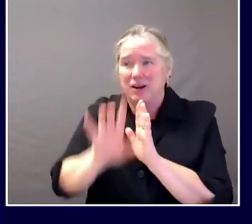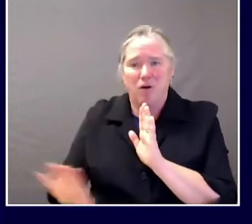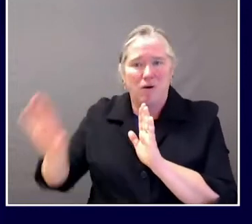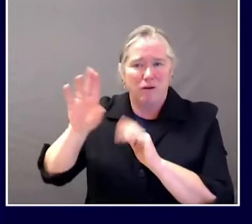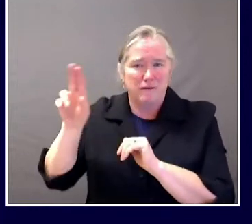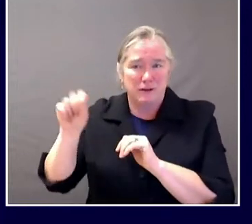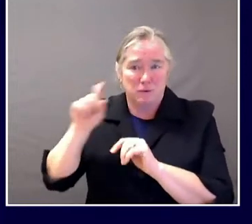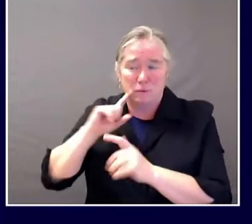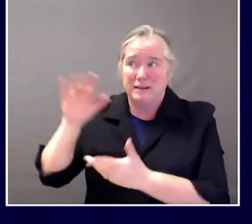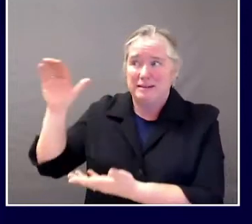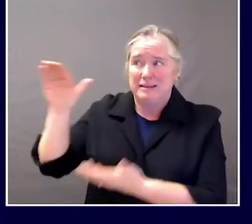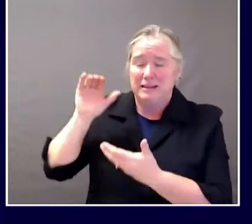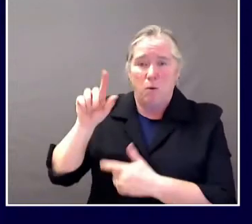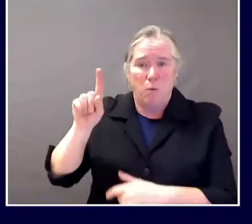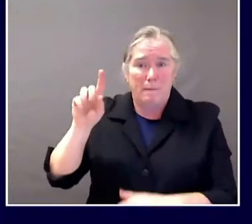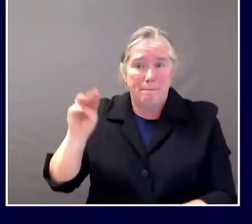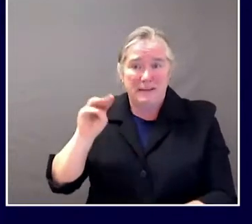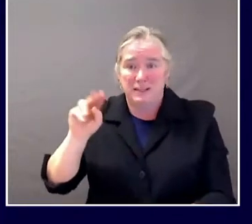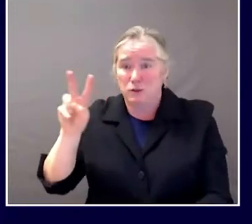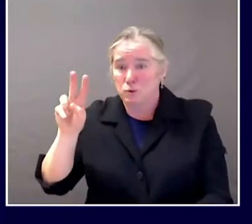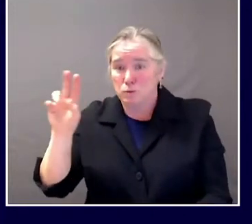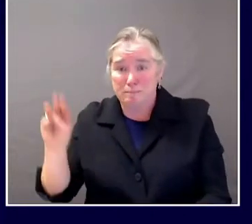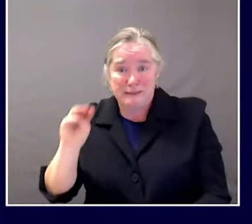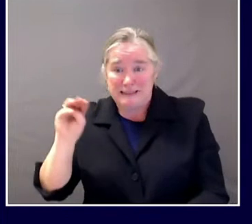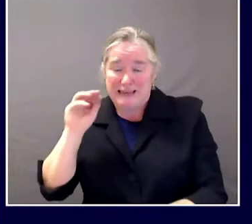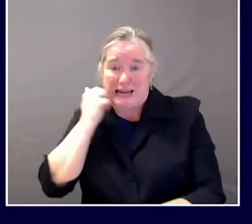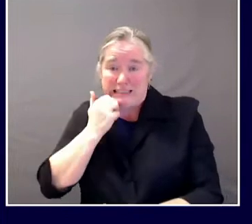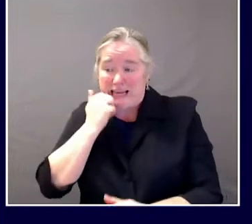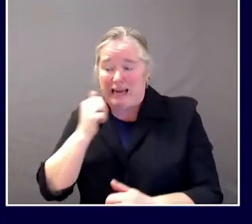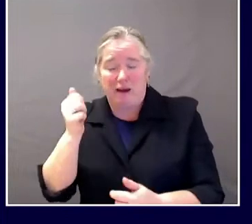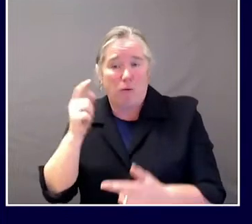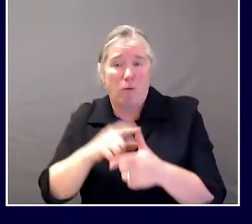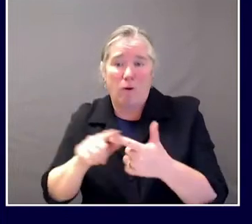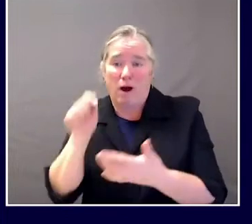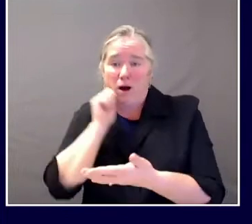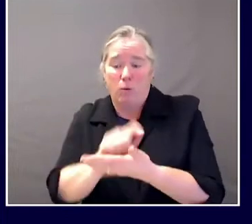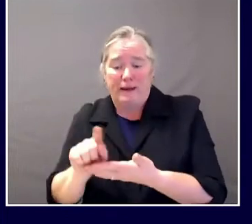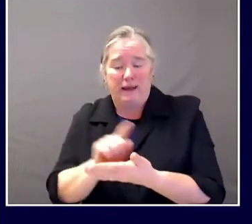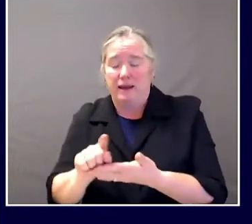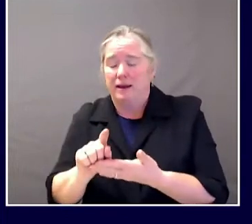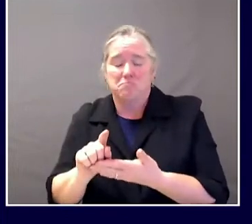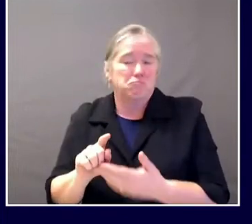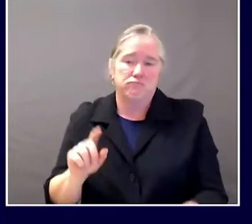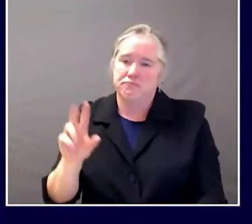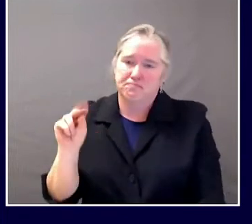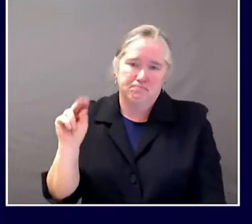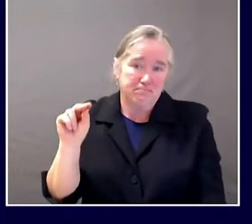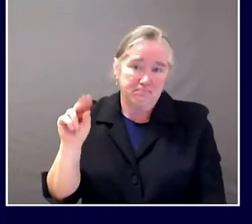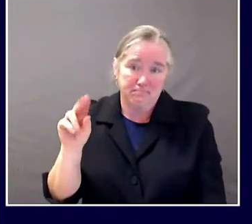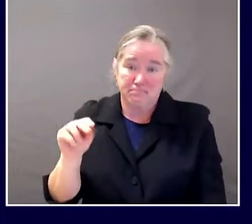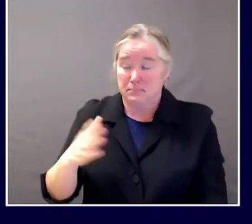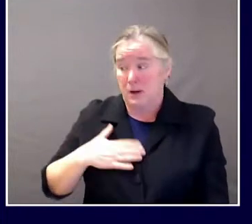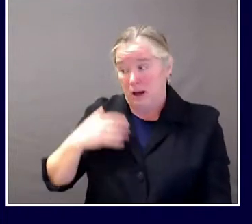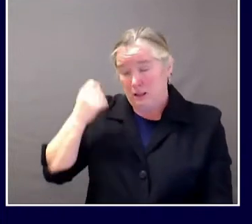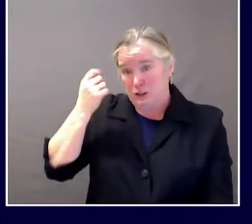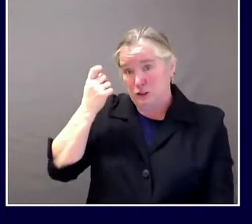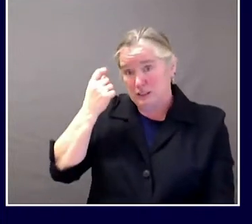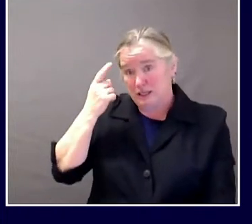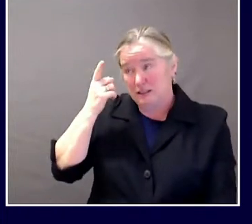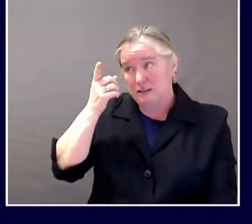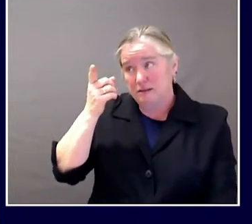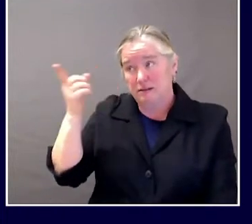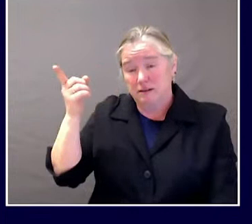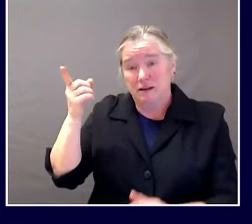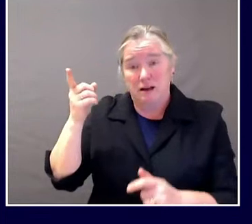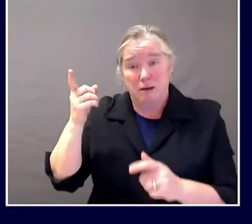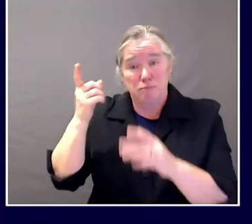millions of doses every single day or every week. The projections, at least as far as we are aware, are only going out 5